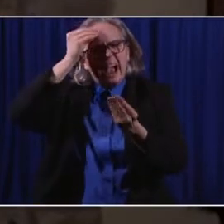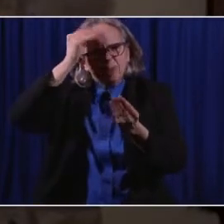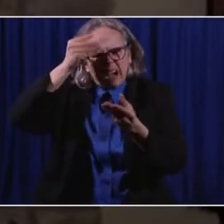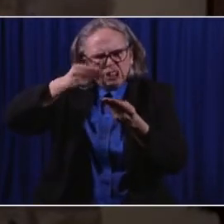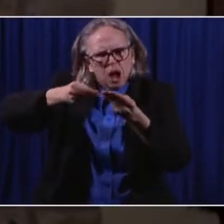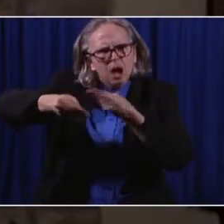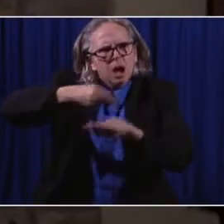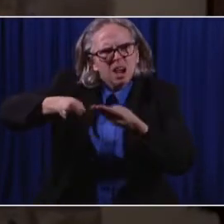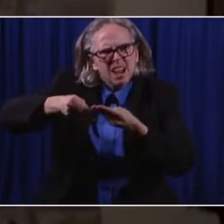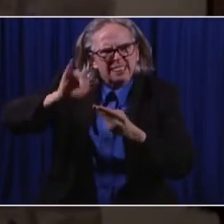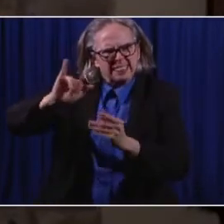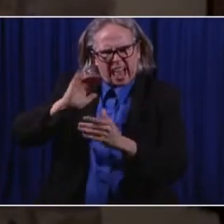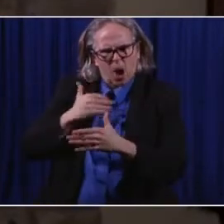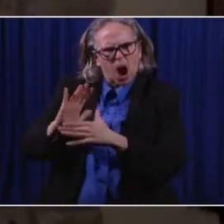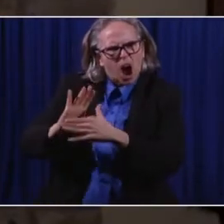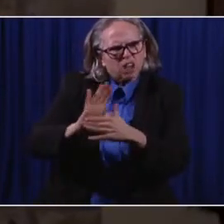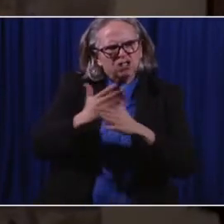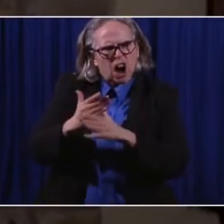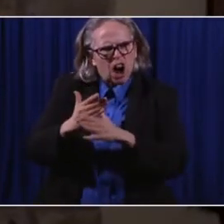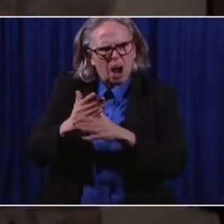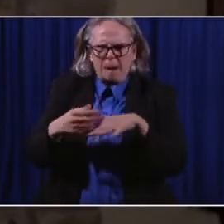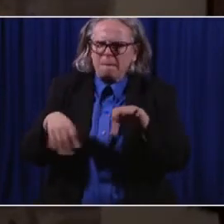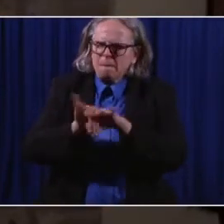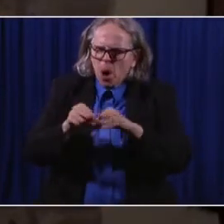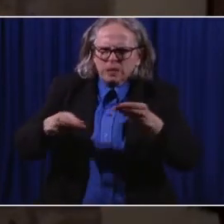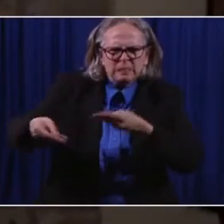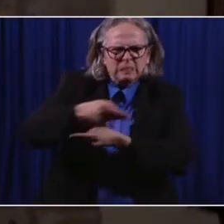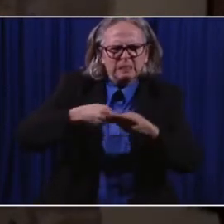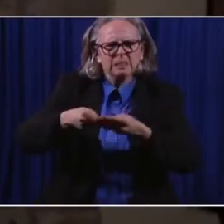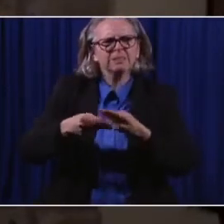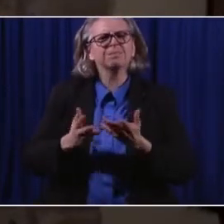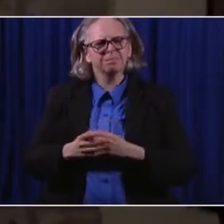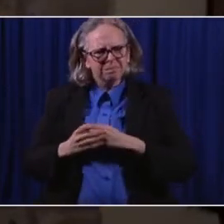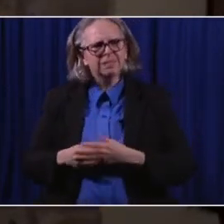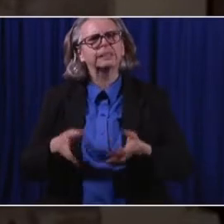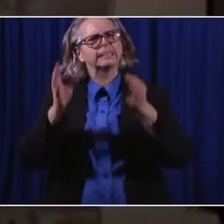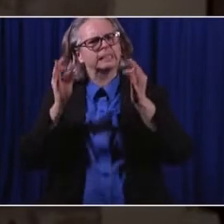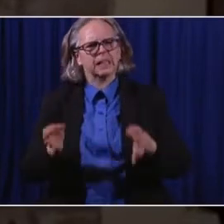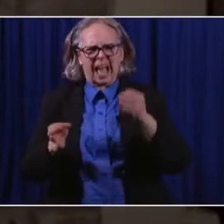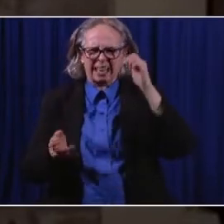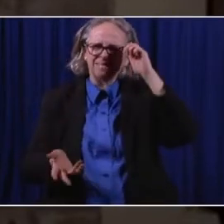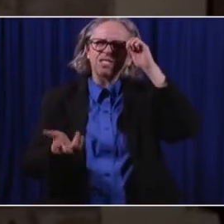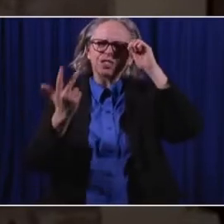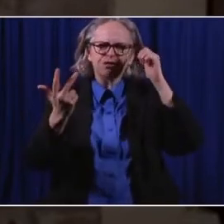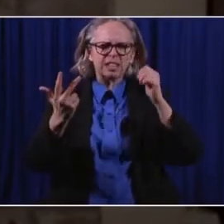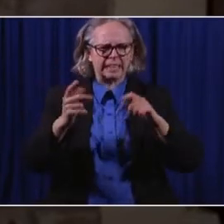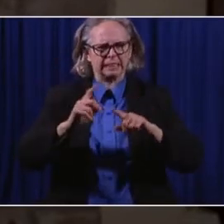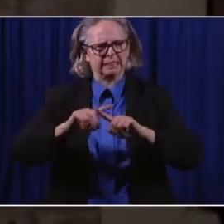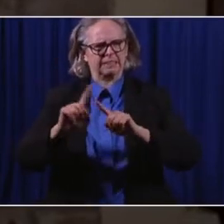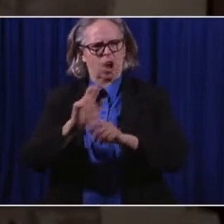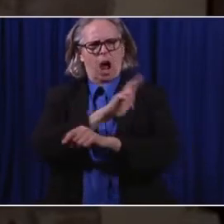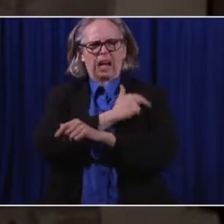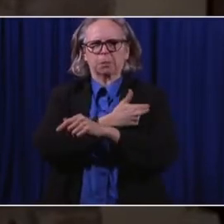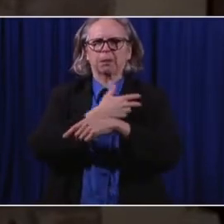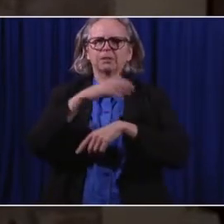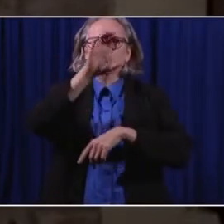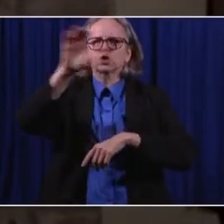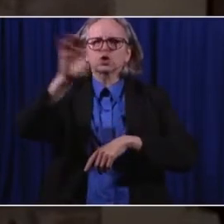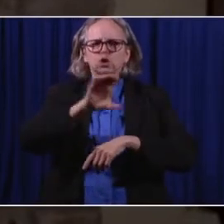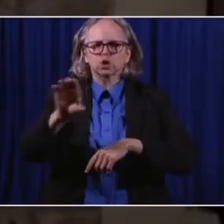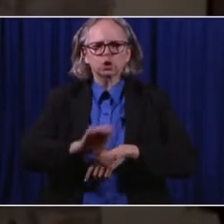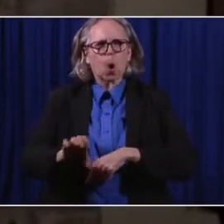We divided back in March the state into three separate zones. We have lead hospital zones And they in turn are there to make sure that